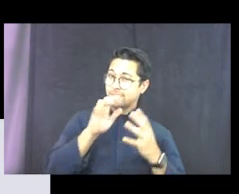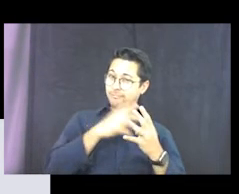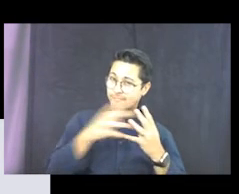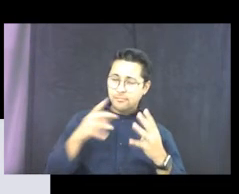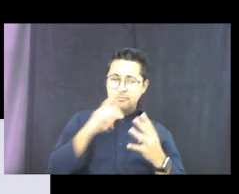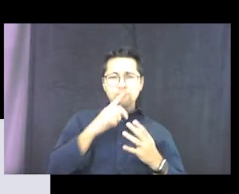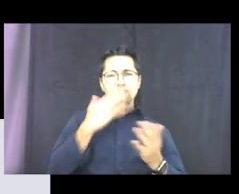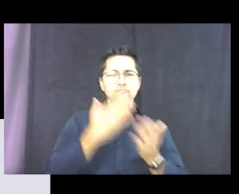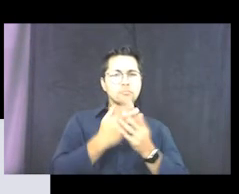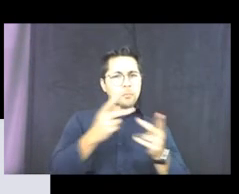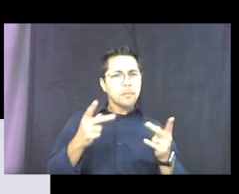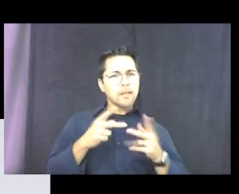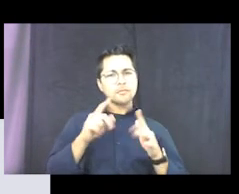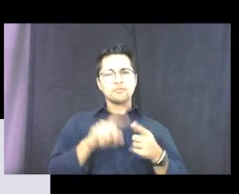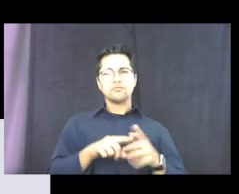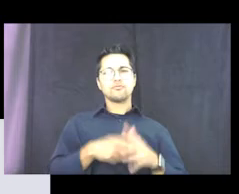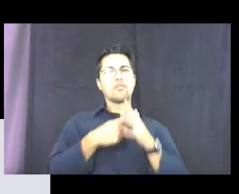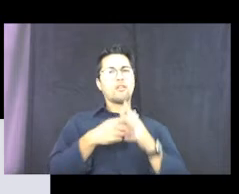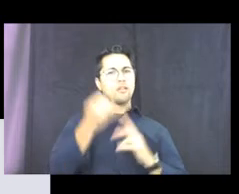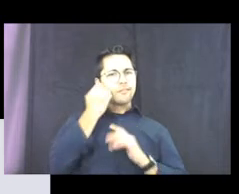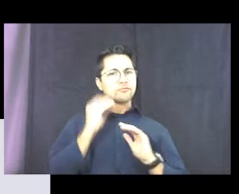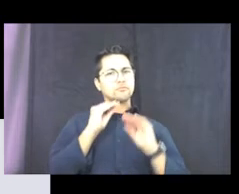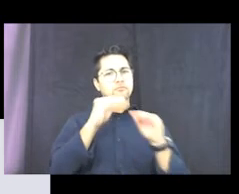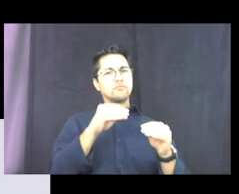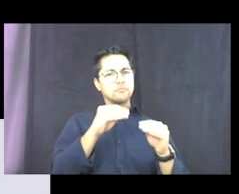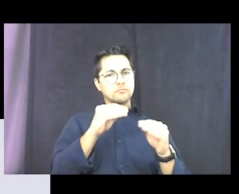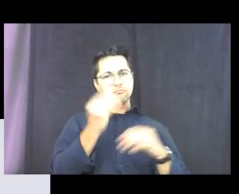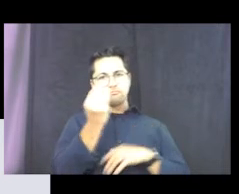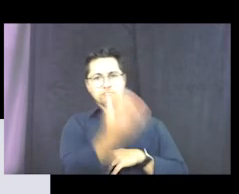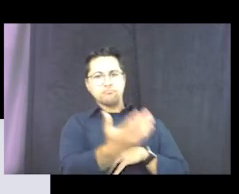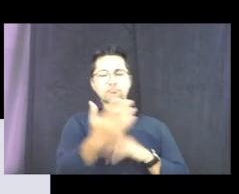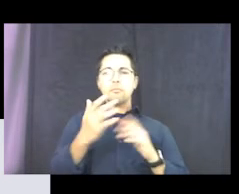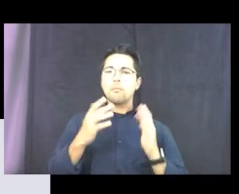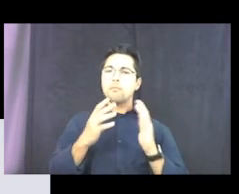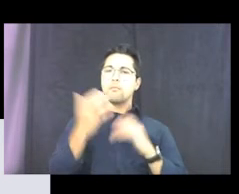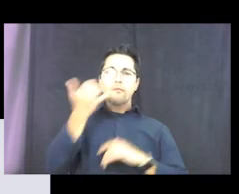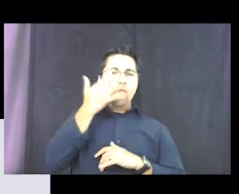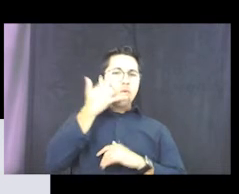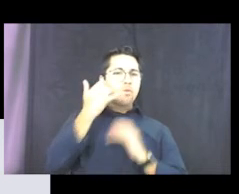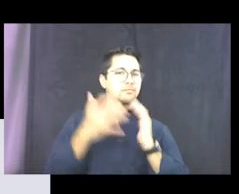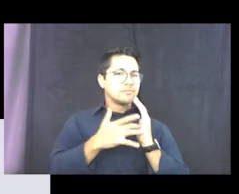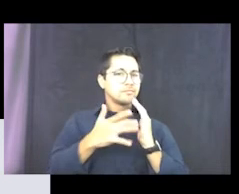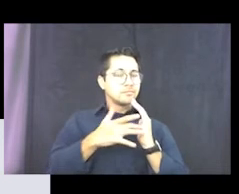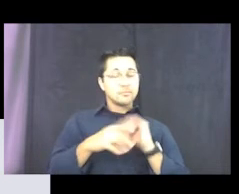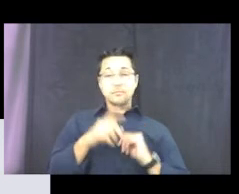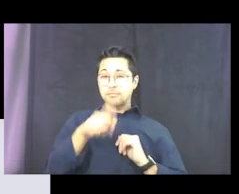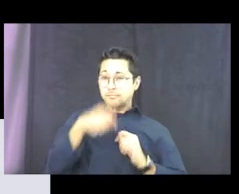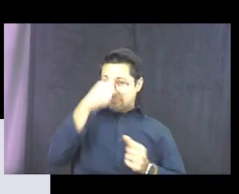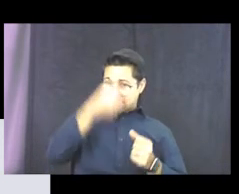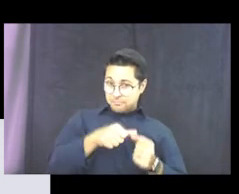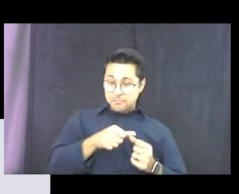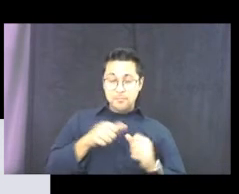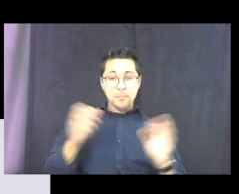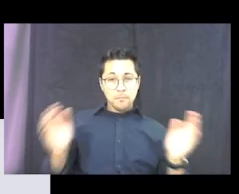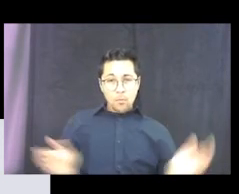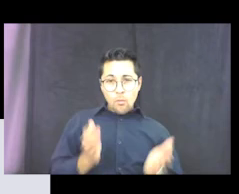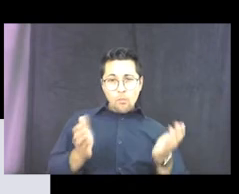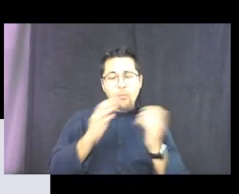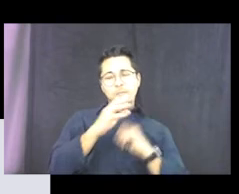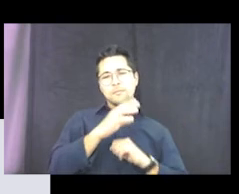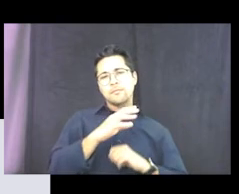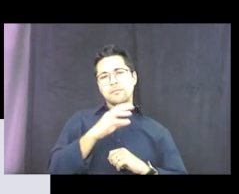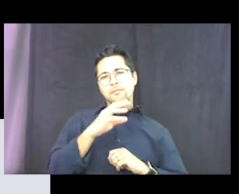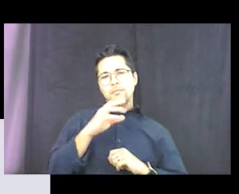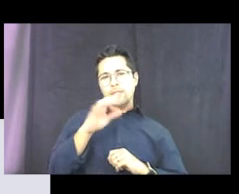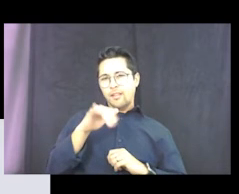great place to start when introducing mobile technology. We just need to keep in mind is that motivating and the